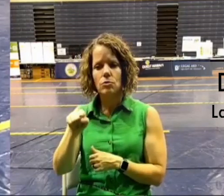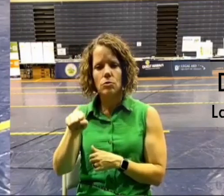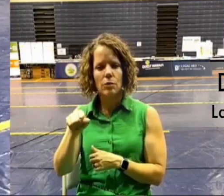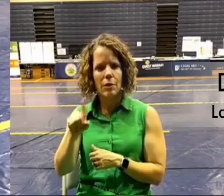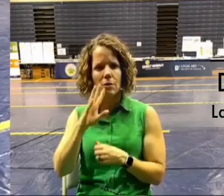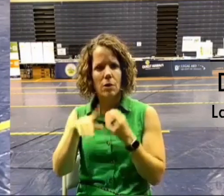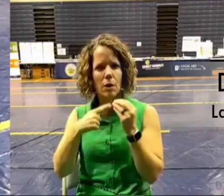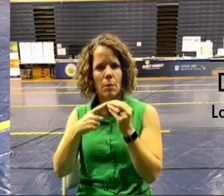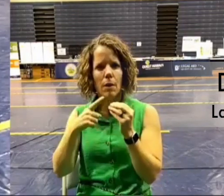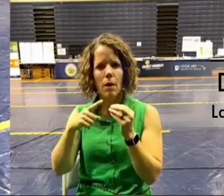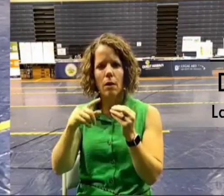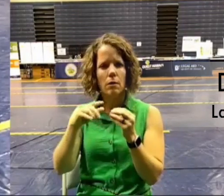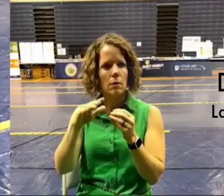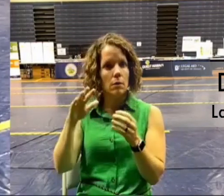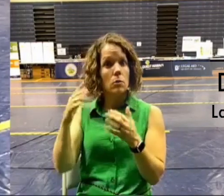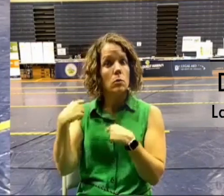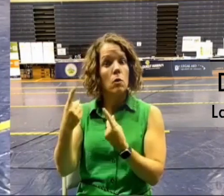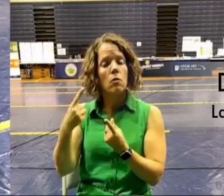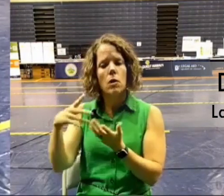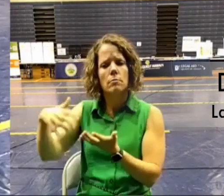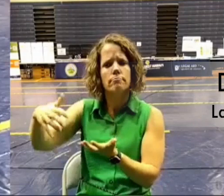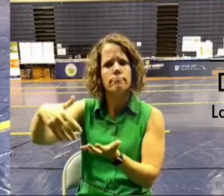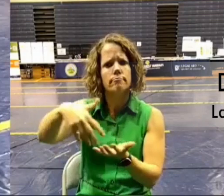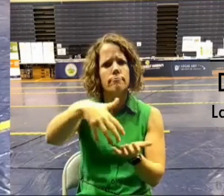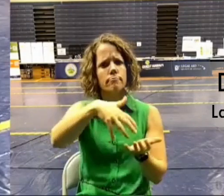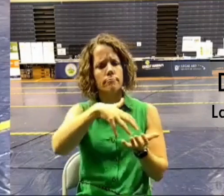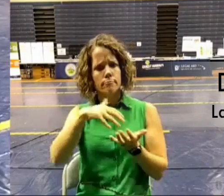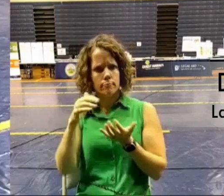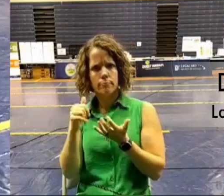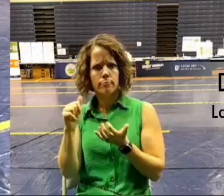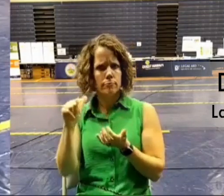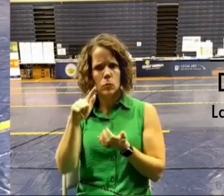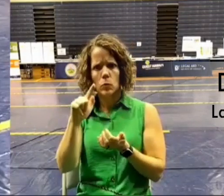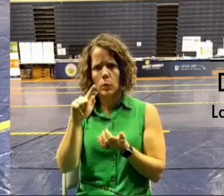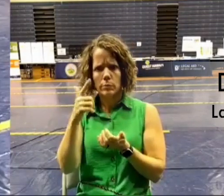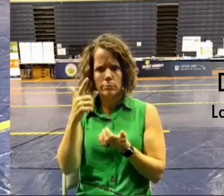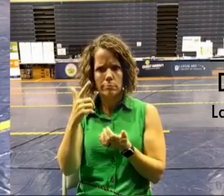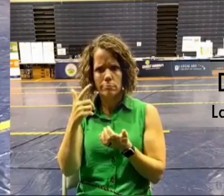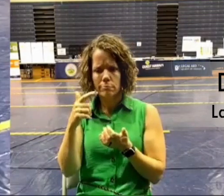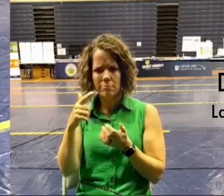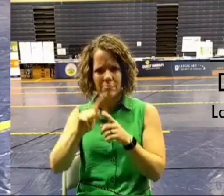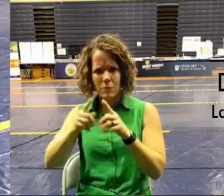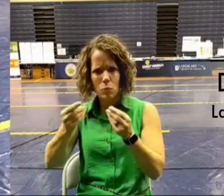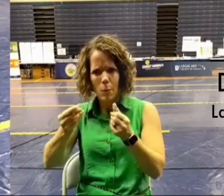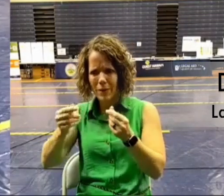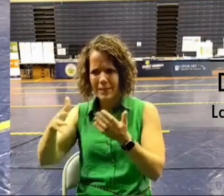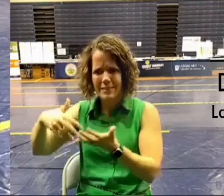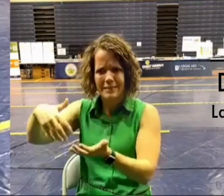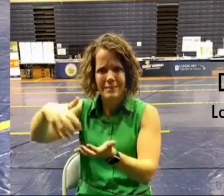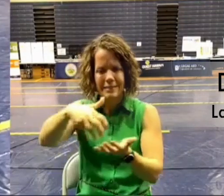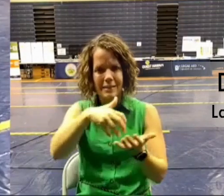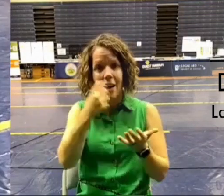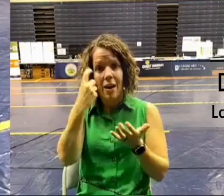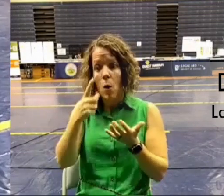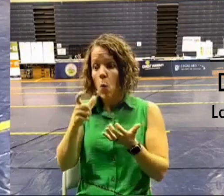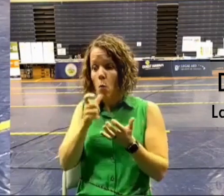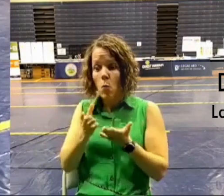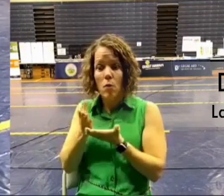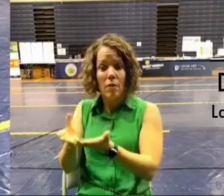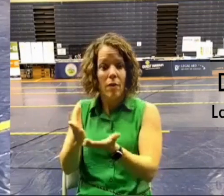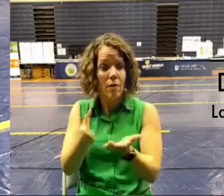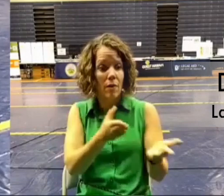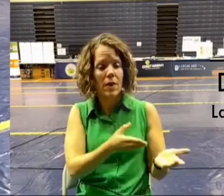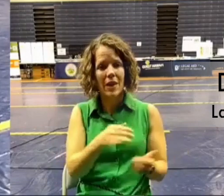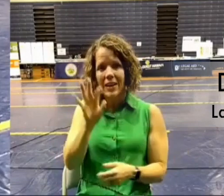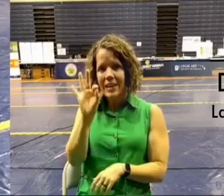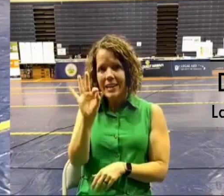I think, clearing 21 lots as of now. But what you should know is they're up to 9 teams of clearing, and they're